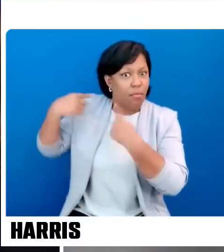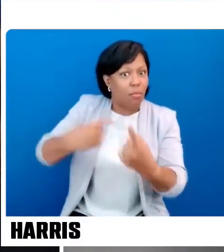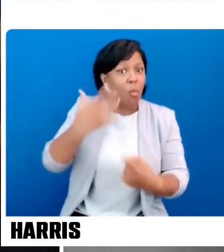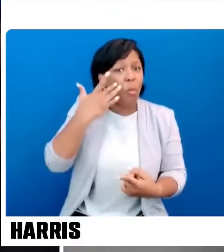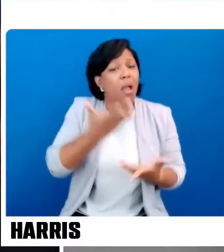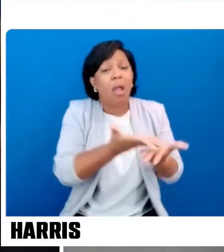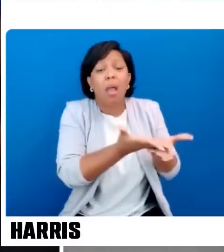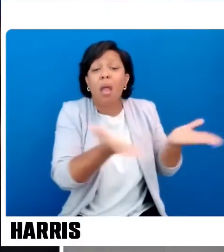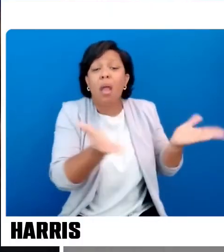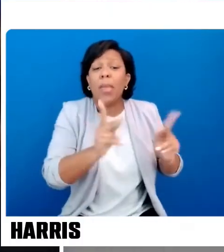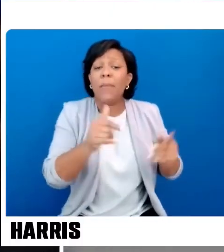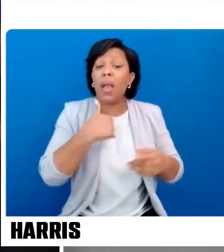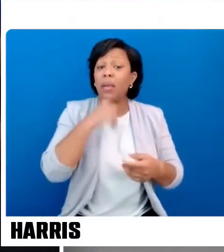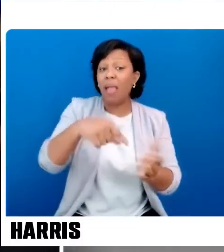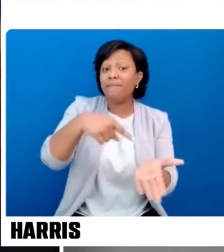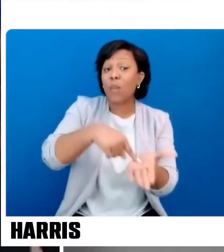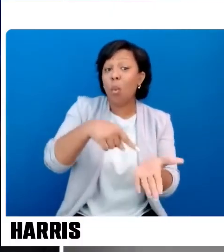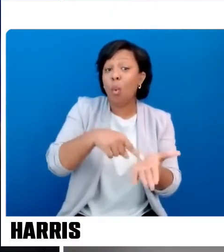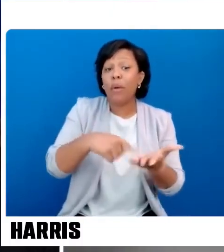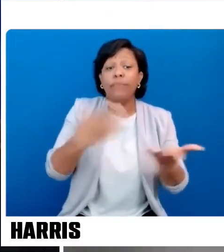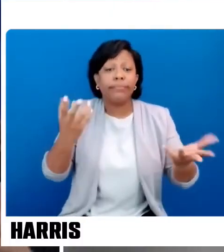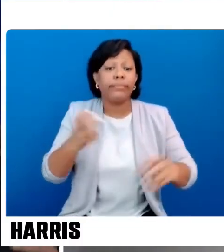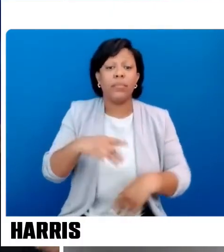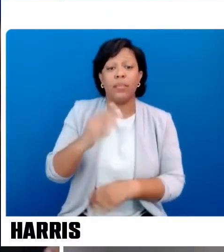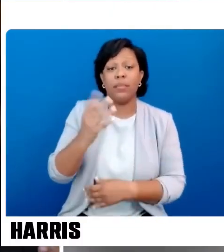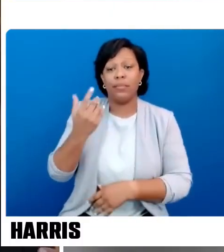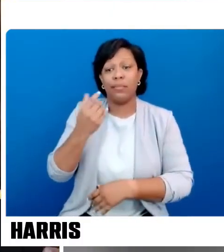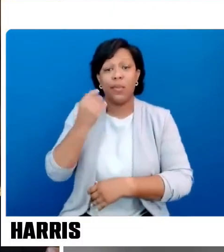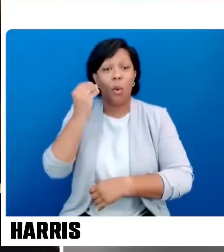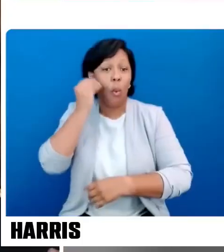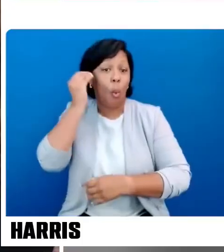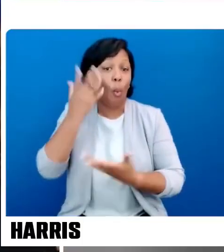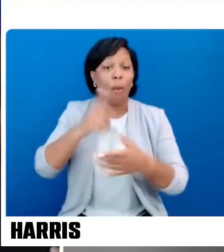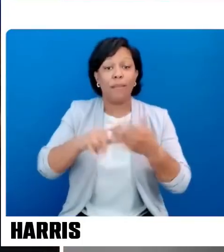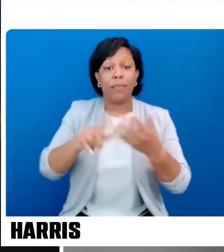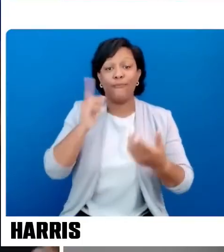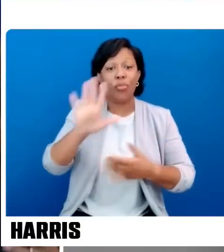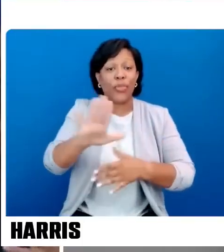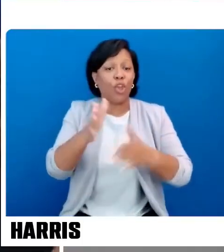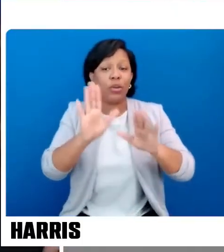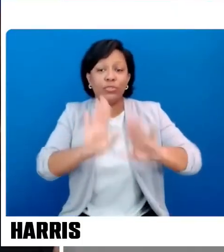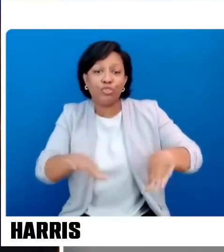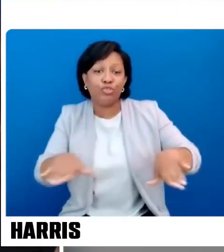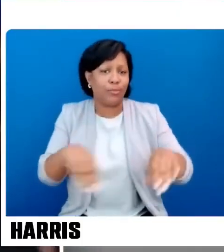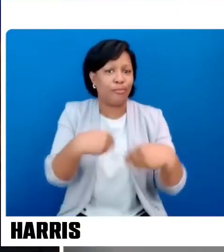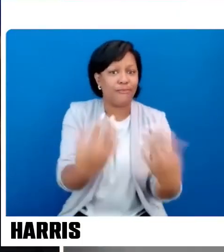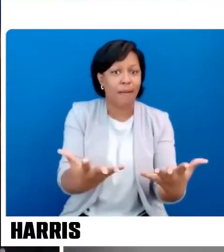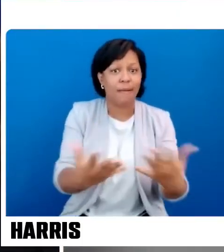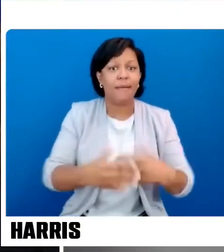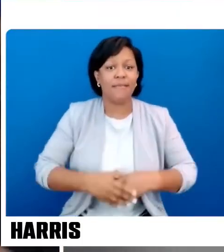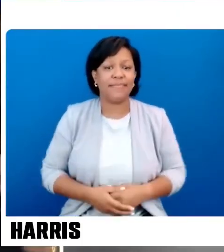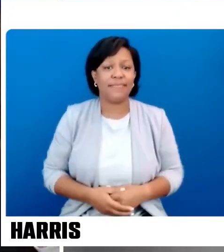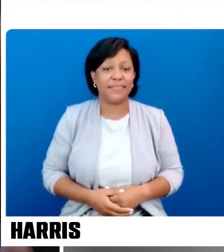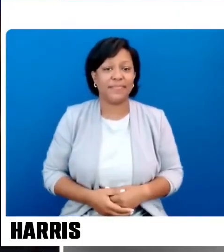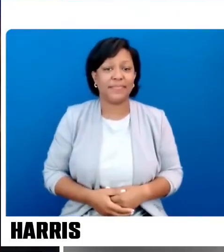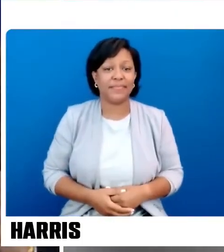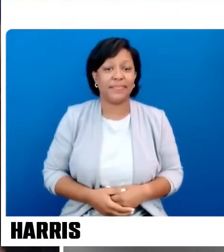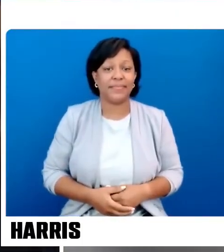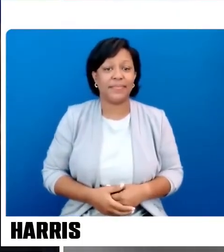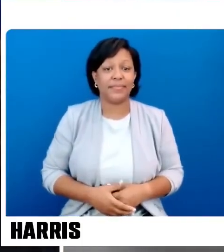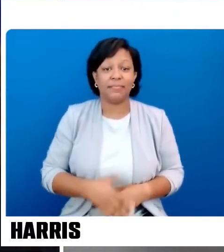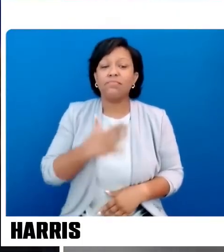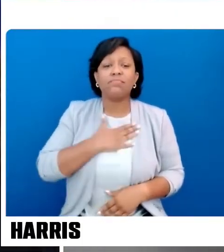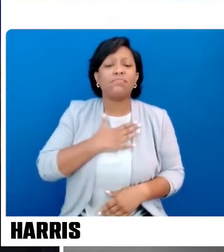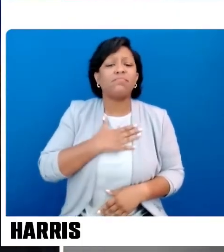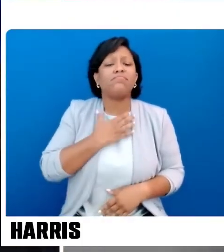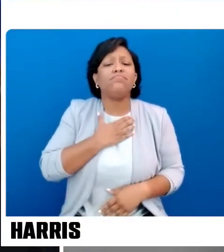seat, buy clothes for their children. My passion, one of them, is small businesses. My mother raised